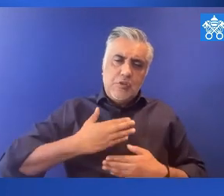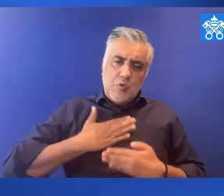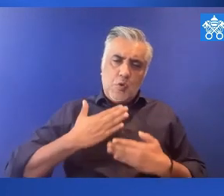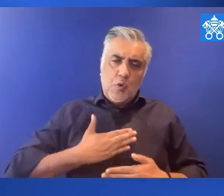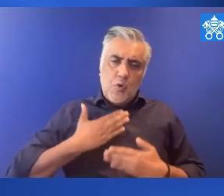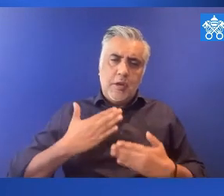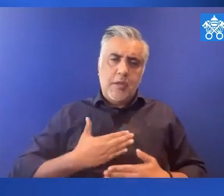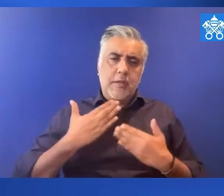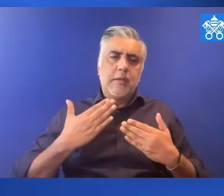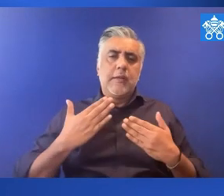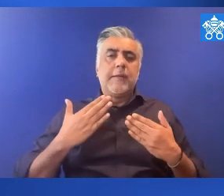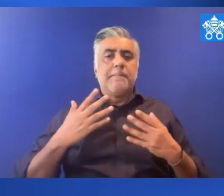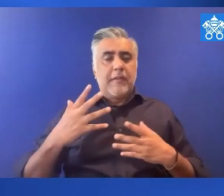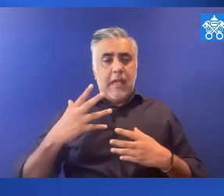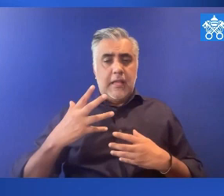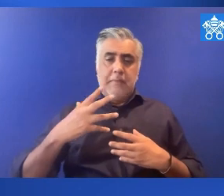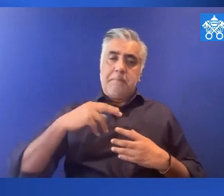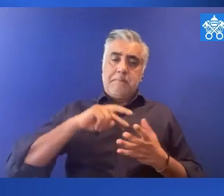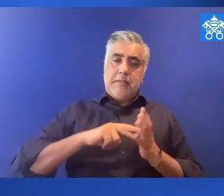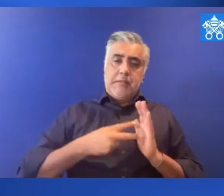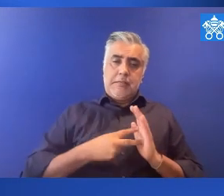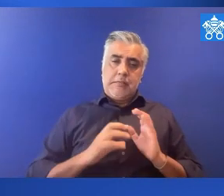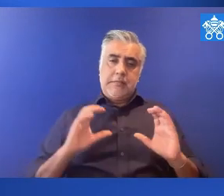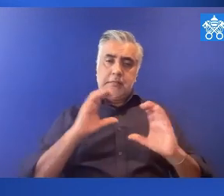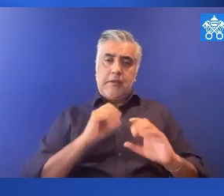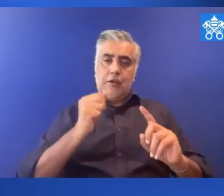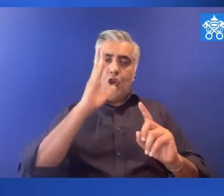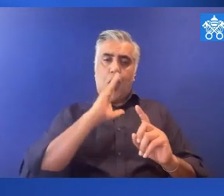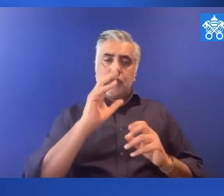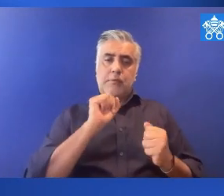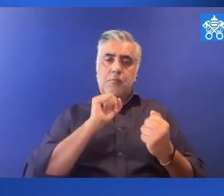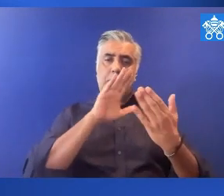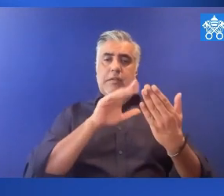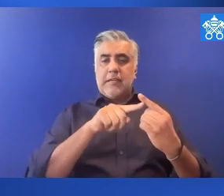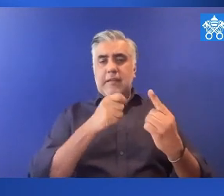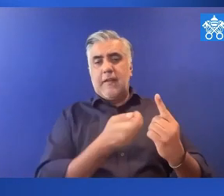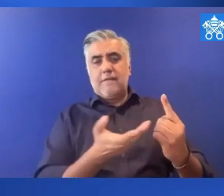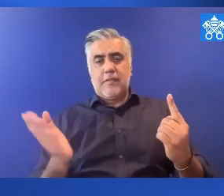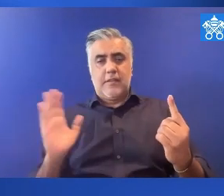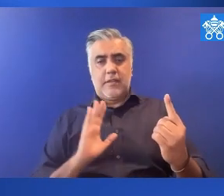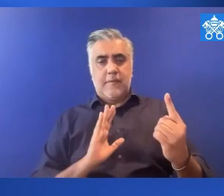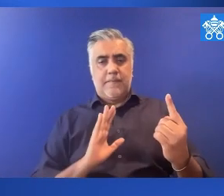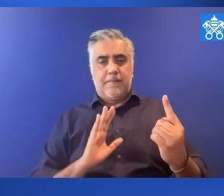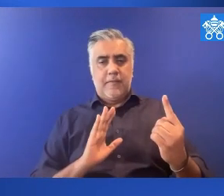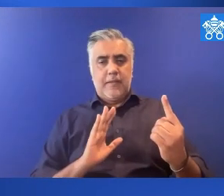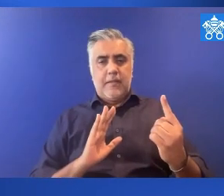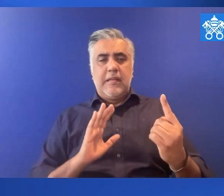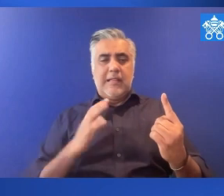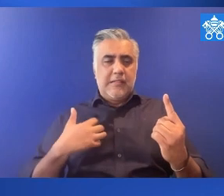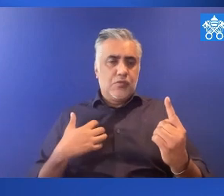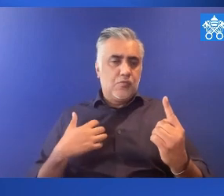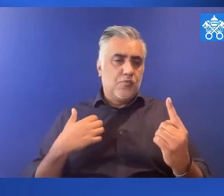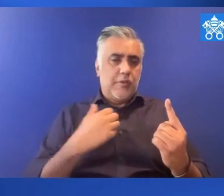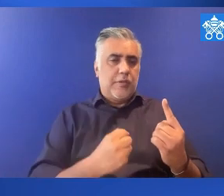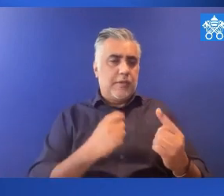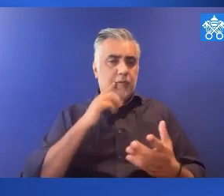It is a profound experience of interior joy consisting in seeing God's presence in